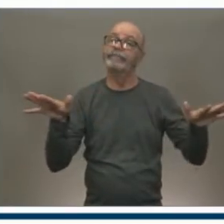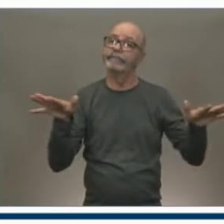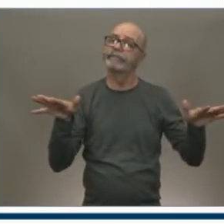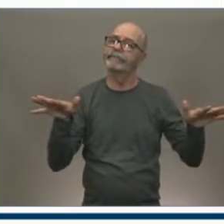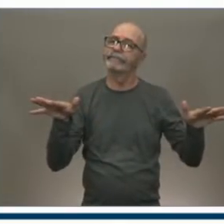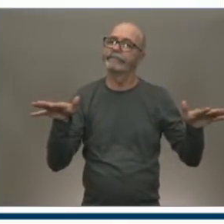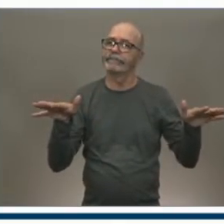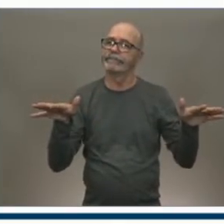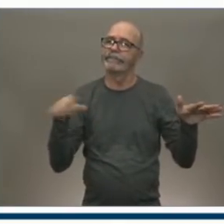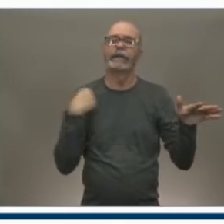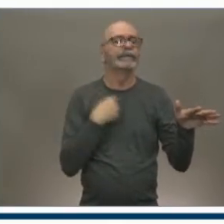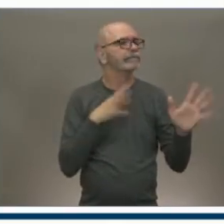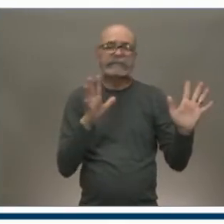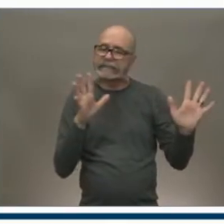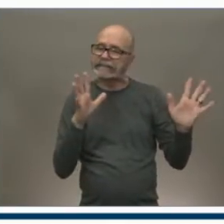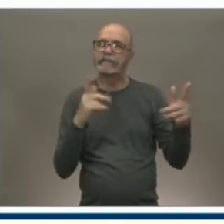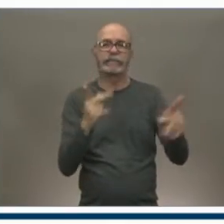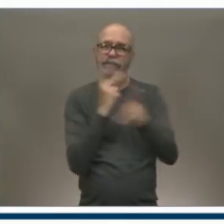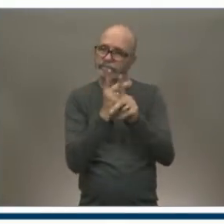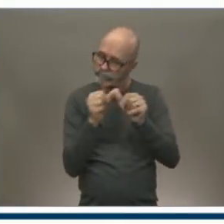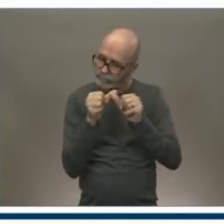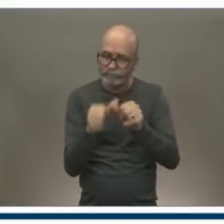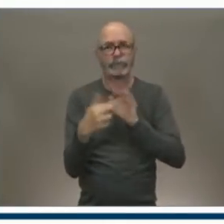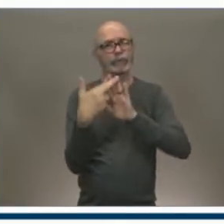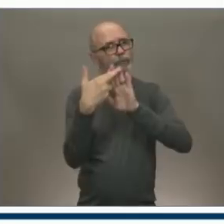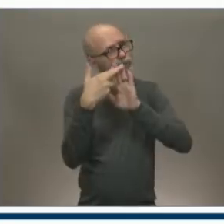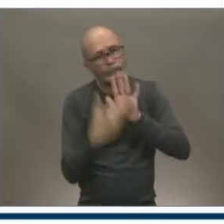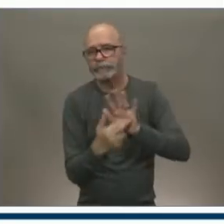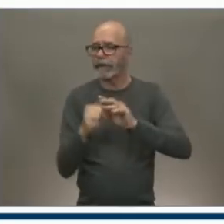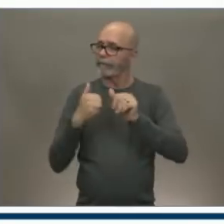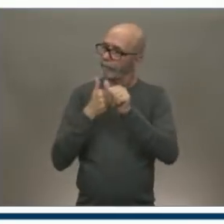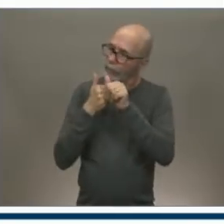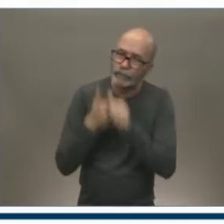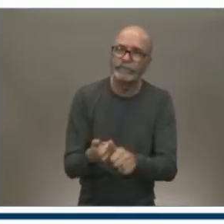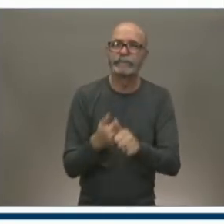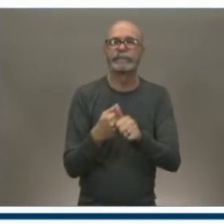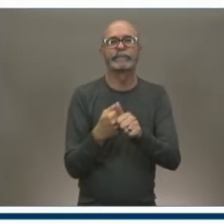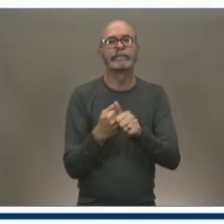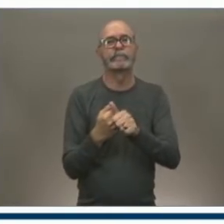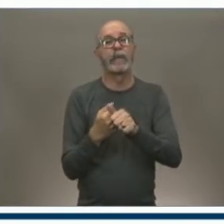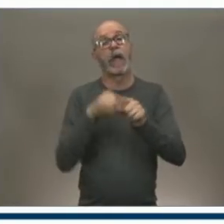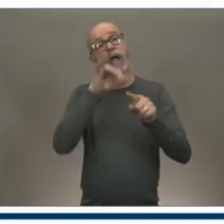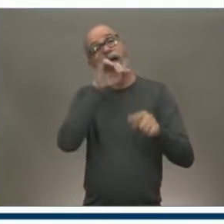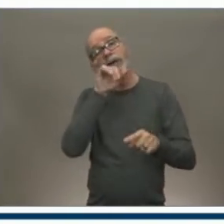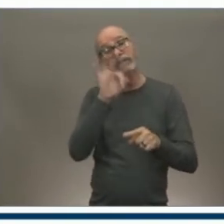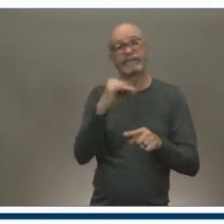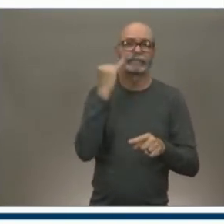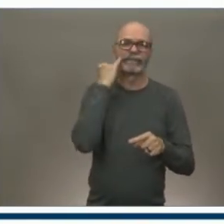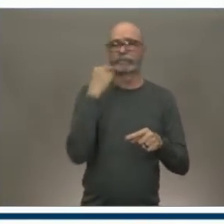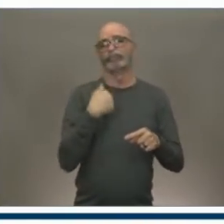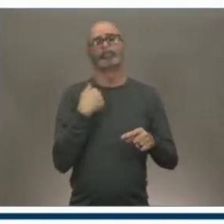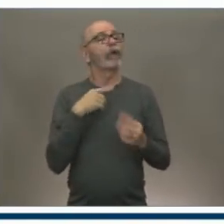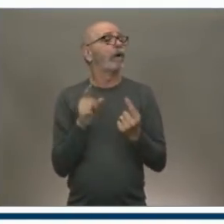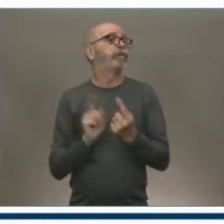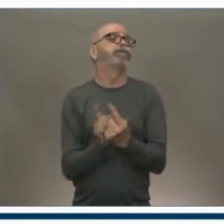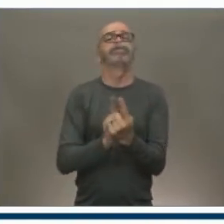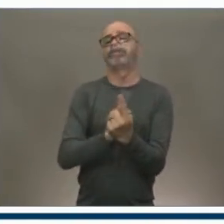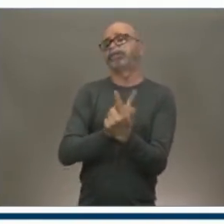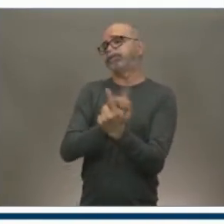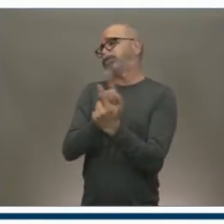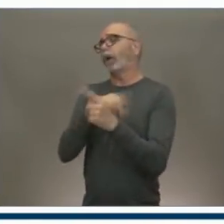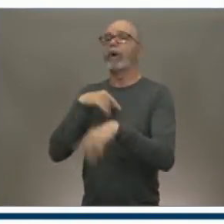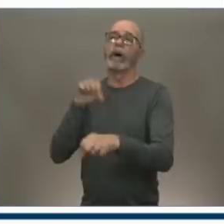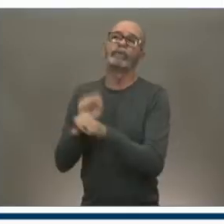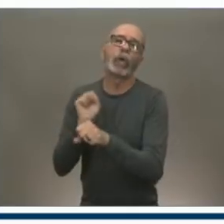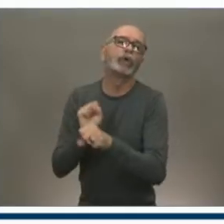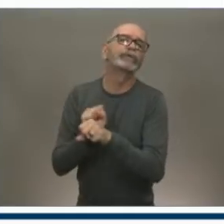COVID protocol. And especially if you are someone with a high number of contacts, whether it's through the work that you do or in your